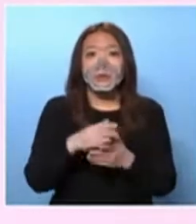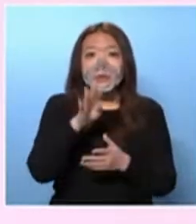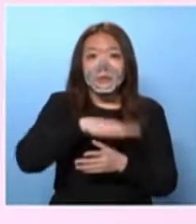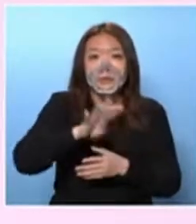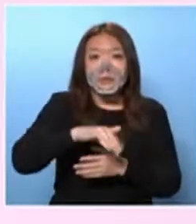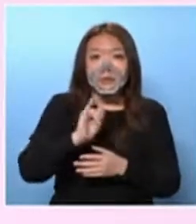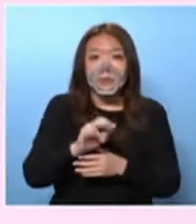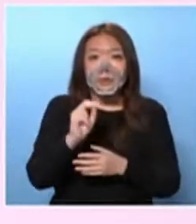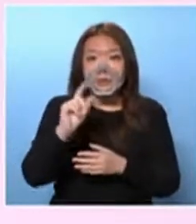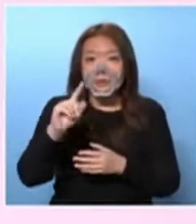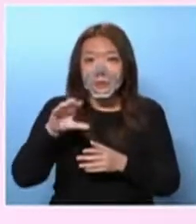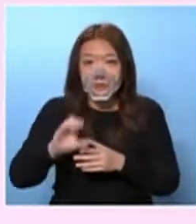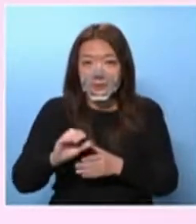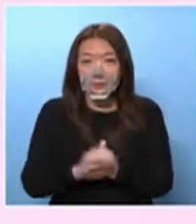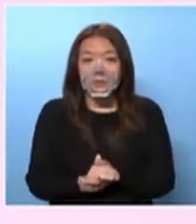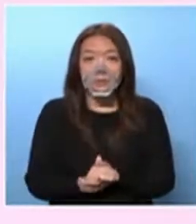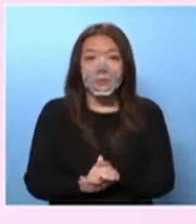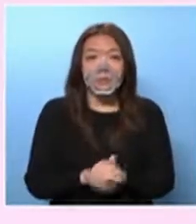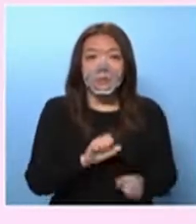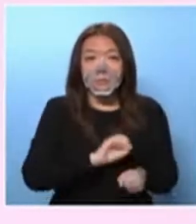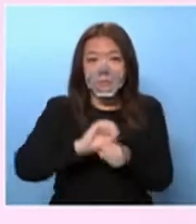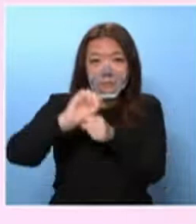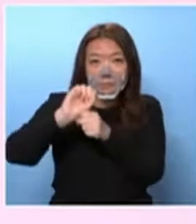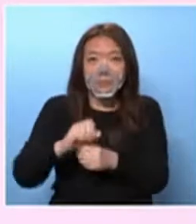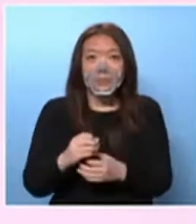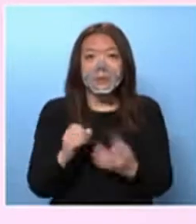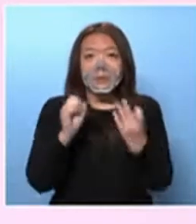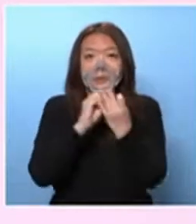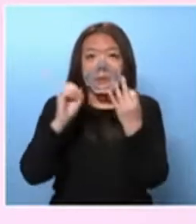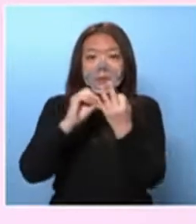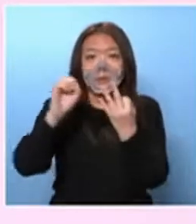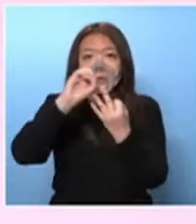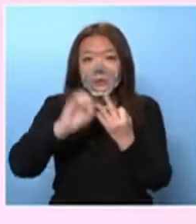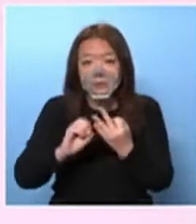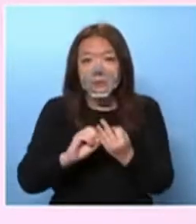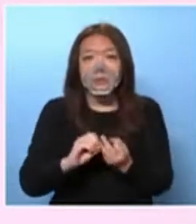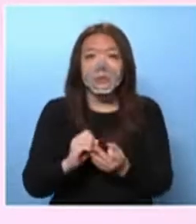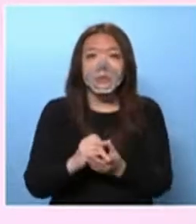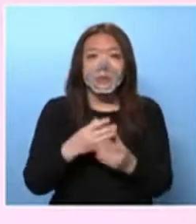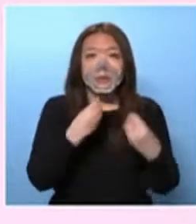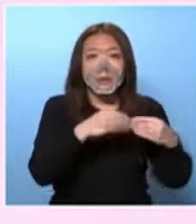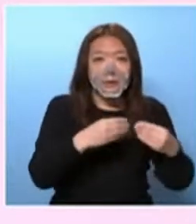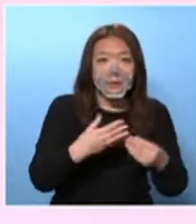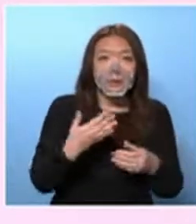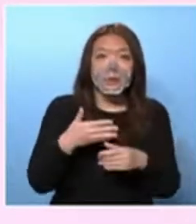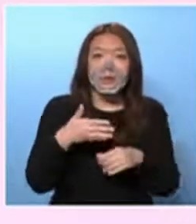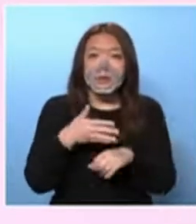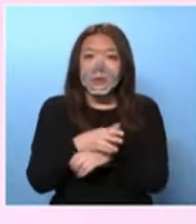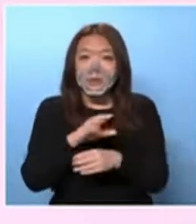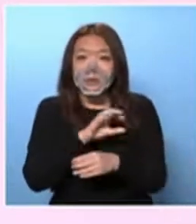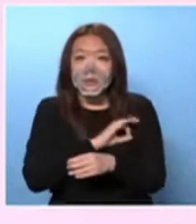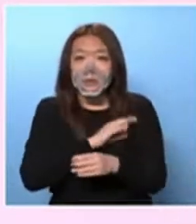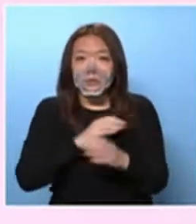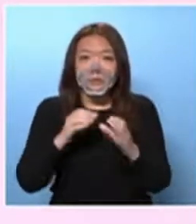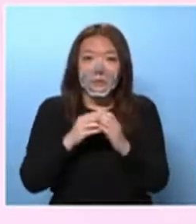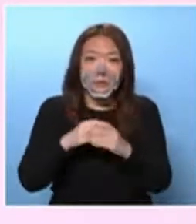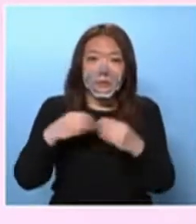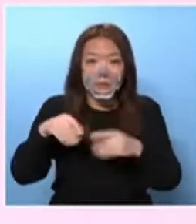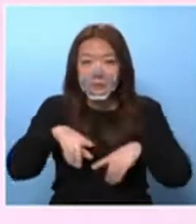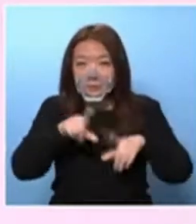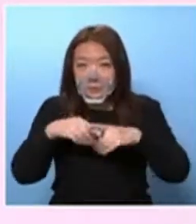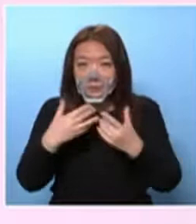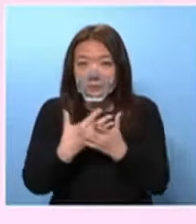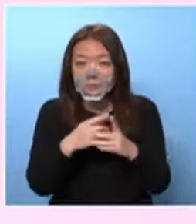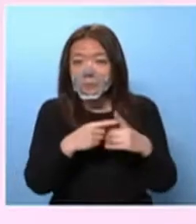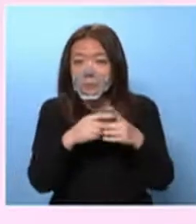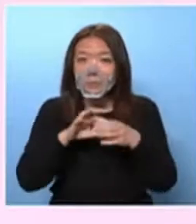18 to $467.1 billion in year 2020 to 21, representing an increase of nearly 30%. Of this, expenditure